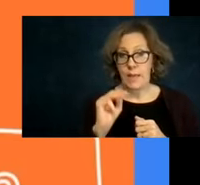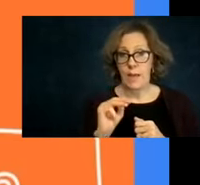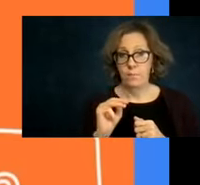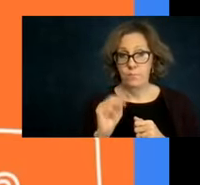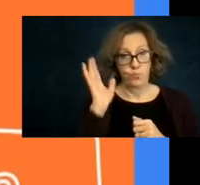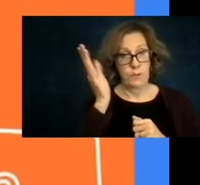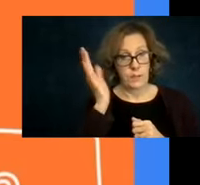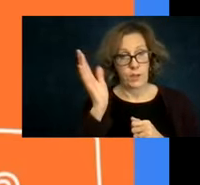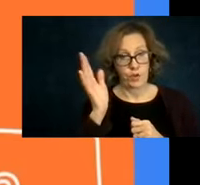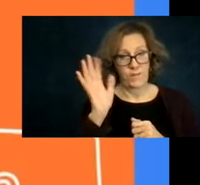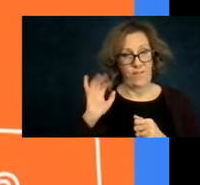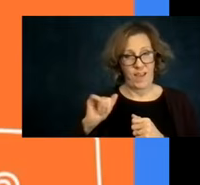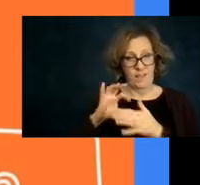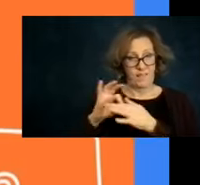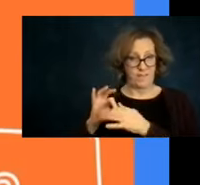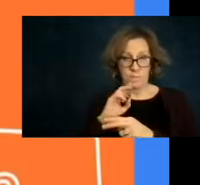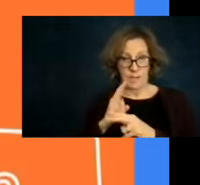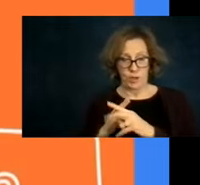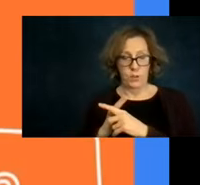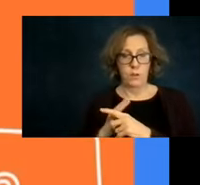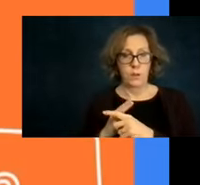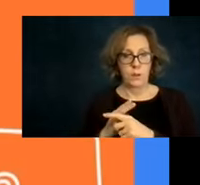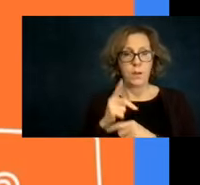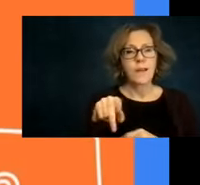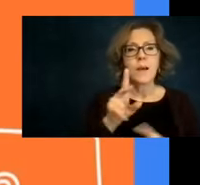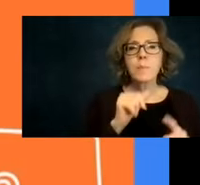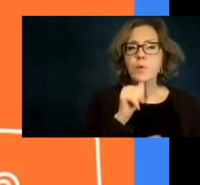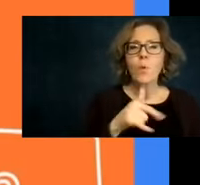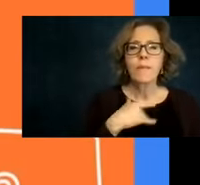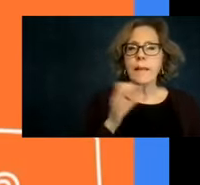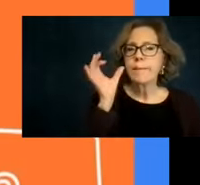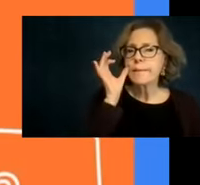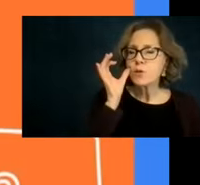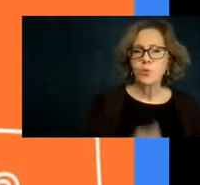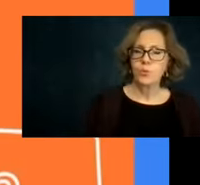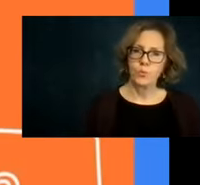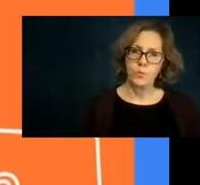presentation, they don't feel listened to. They don't feel like they're being heard.